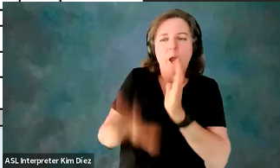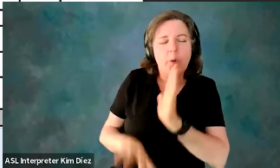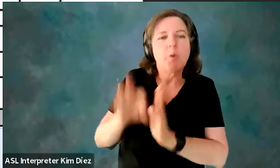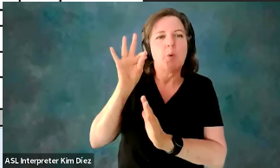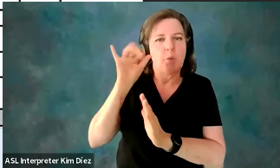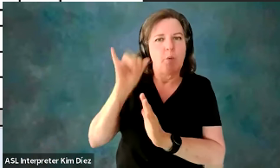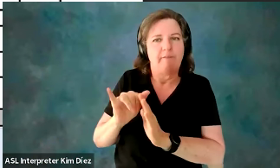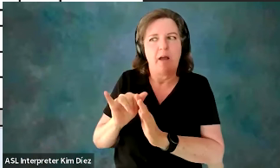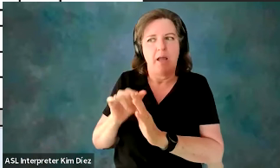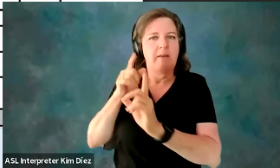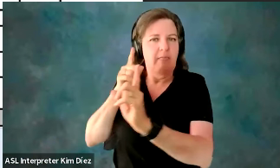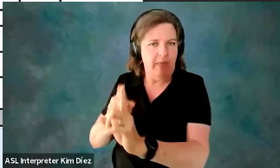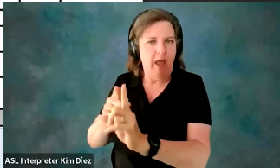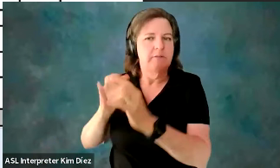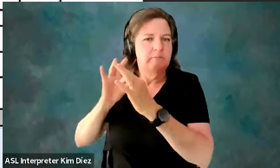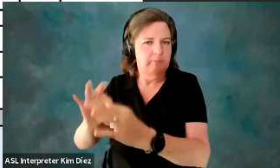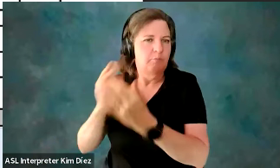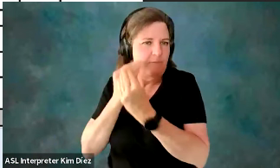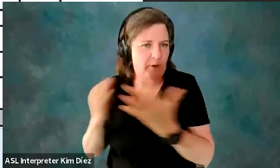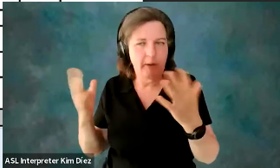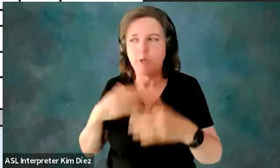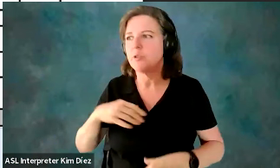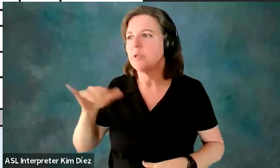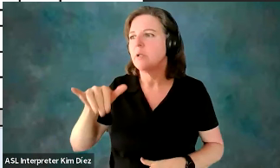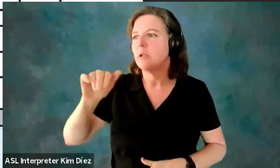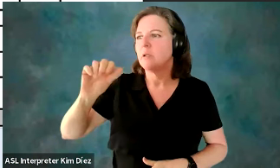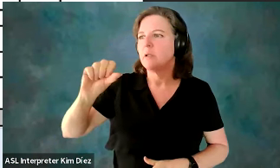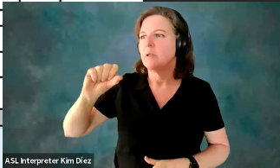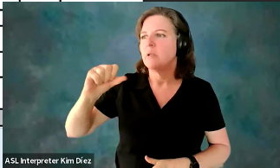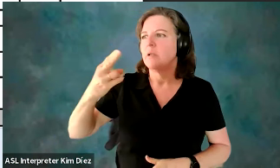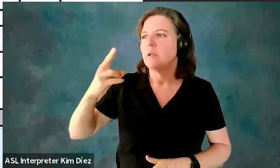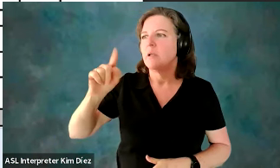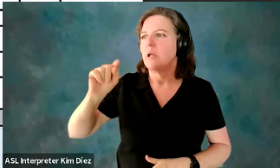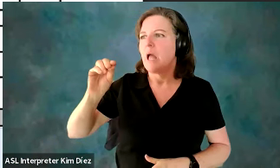these interpretations. For example, the ASTO group